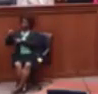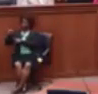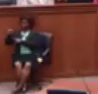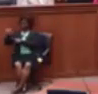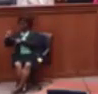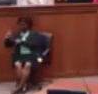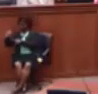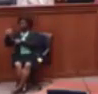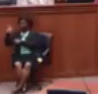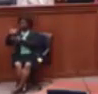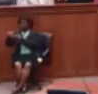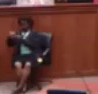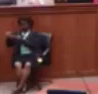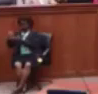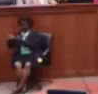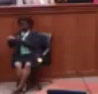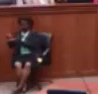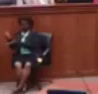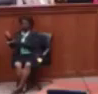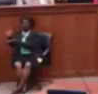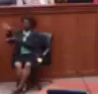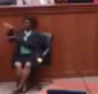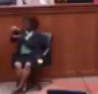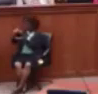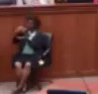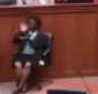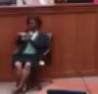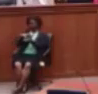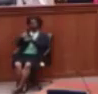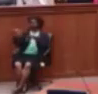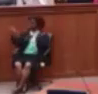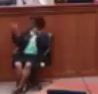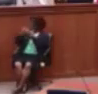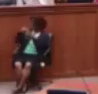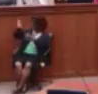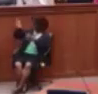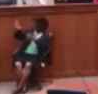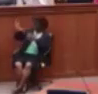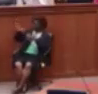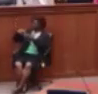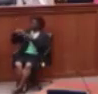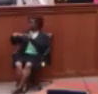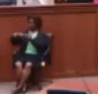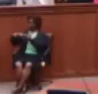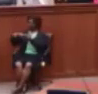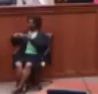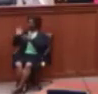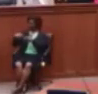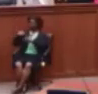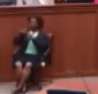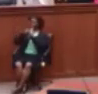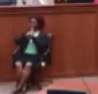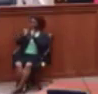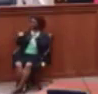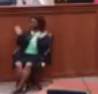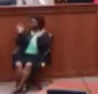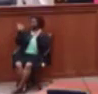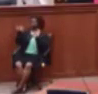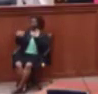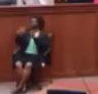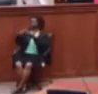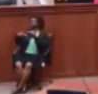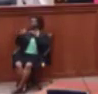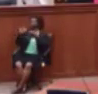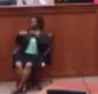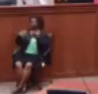Perkins dollars, we're getting ready to expend our federal Carl Perkins dollars. Where do these statewide pathways fall? Is this a